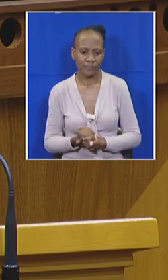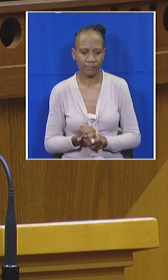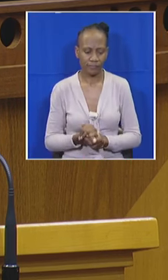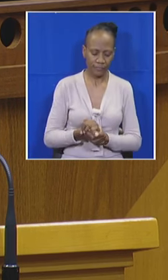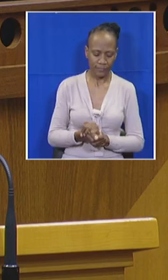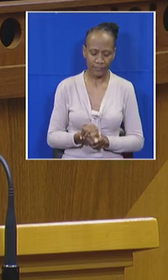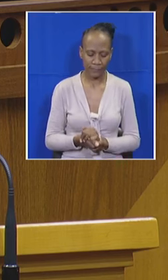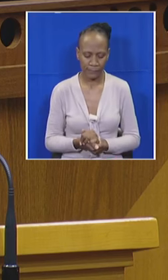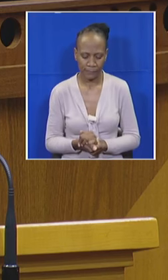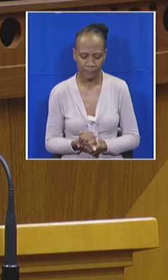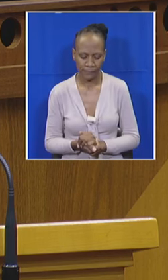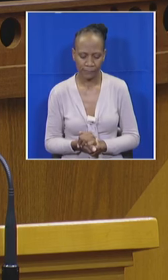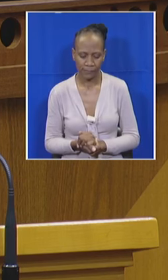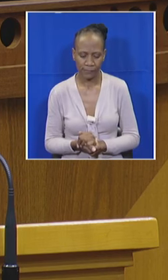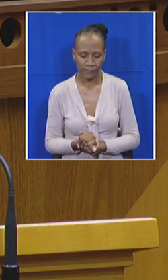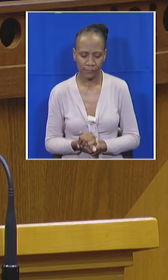decorum.